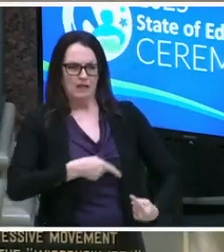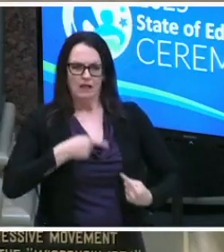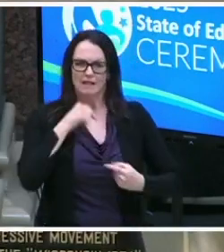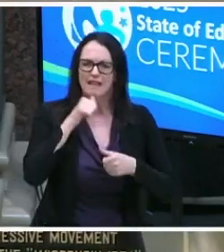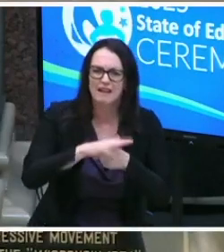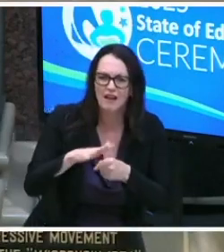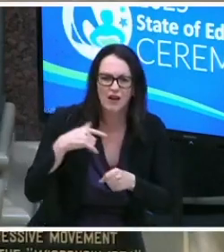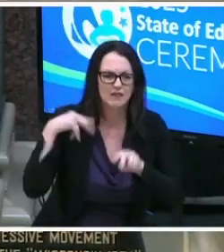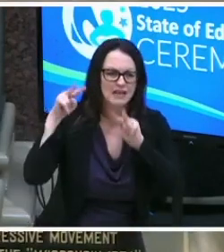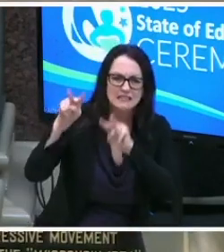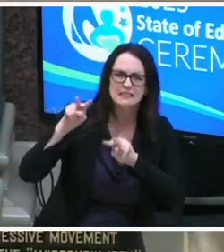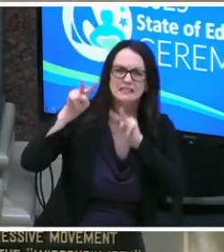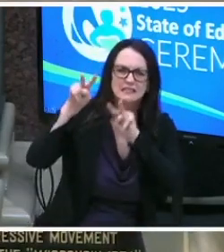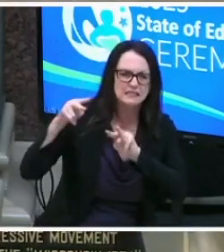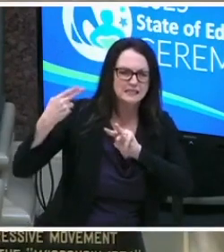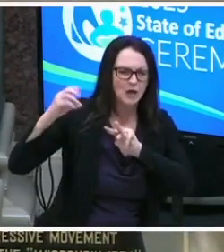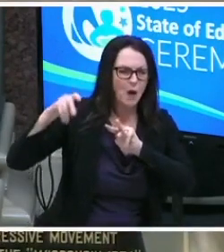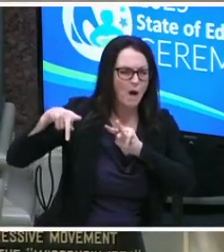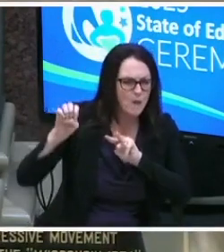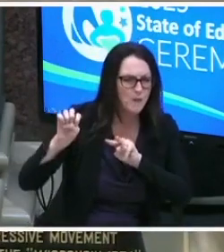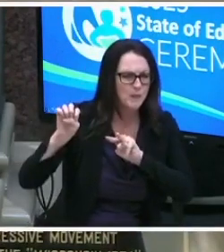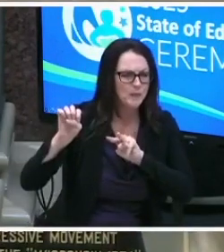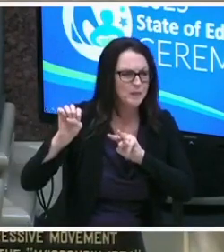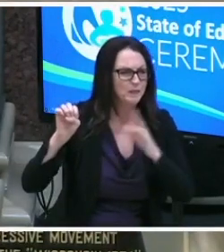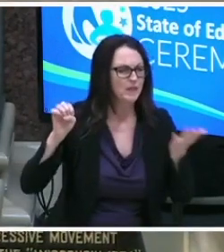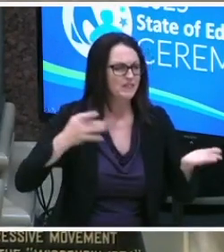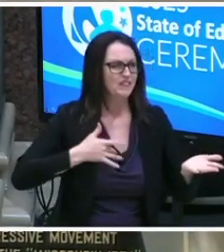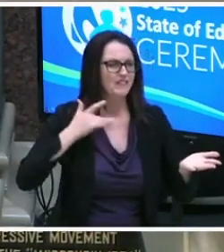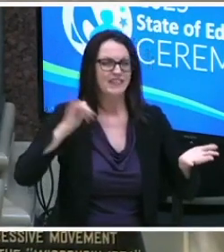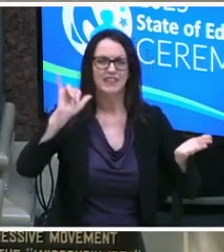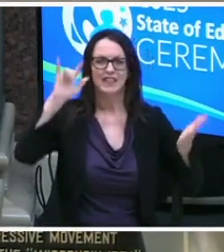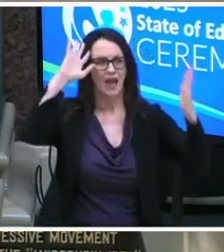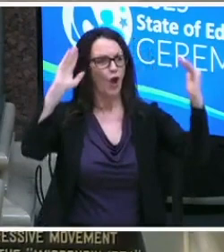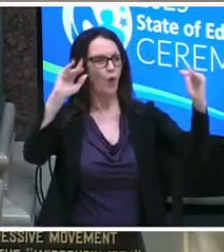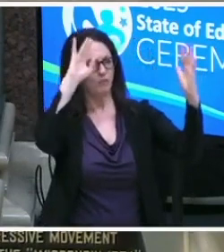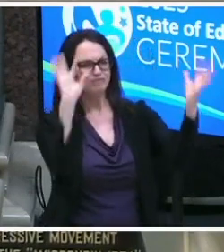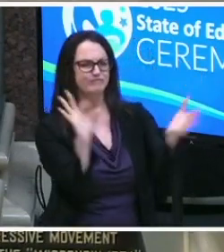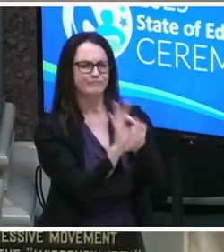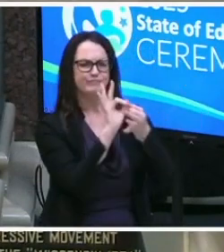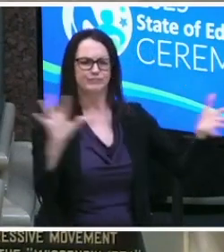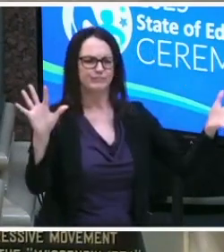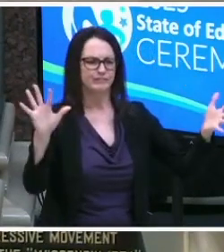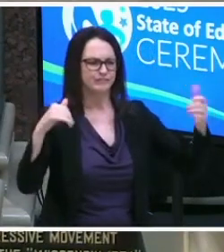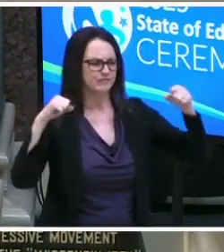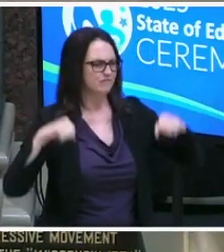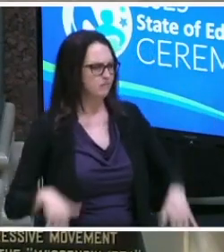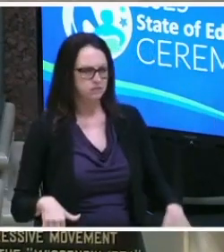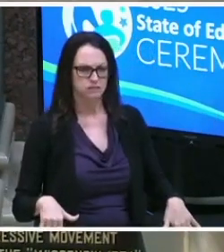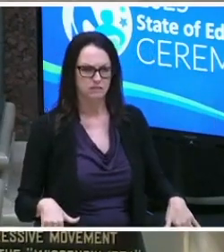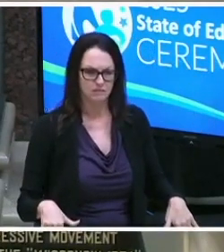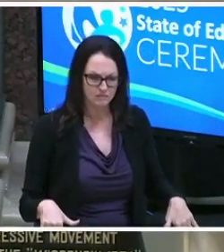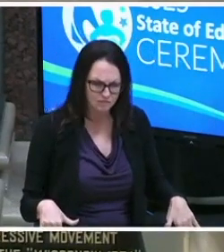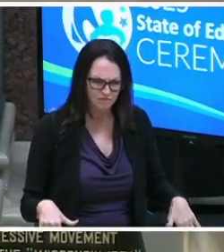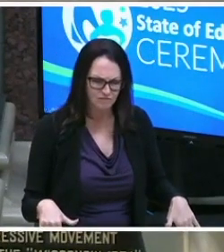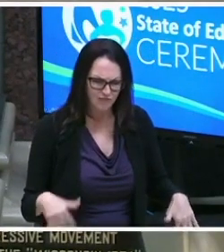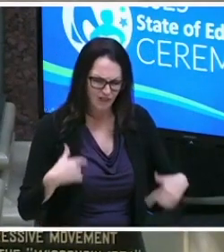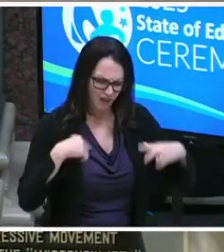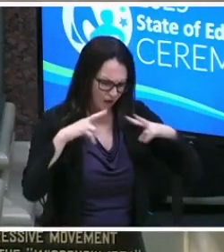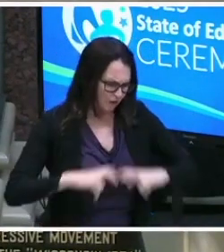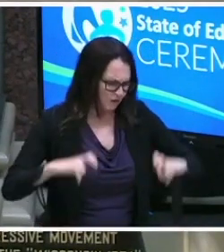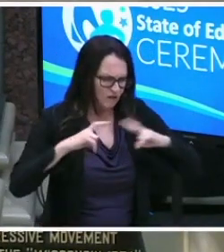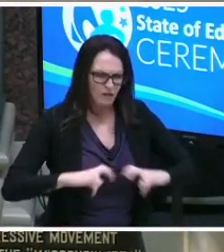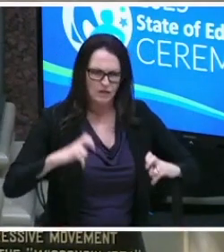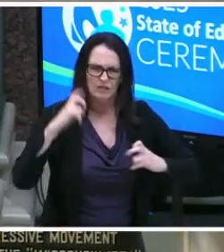our hope? Does life just keep going? These questions pester the mind and haunt the brain